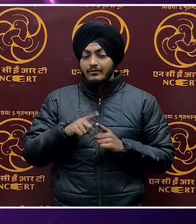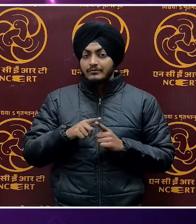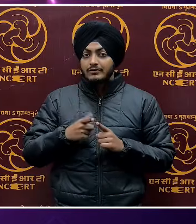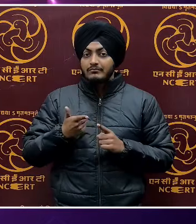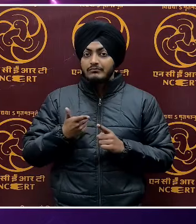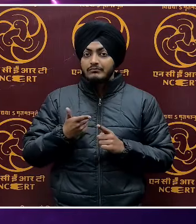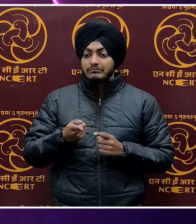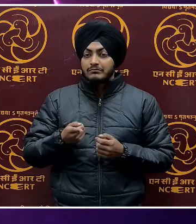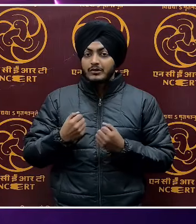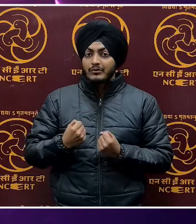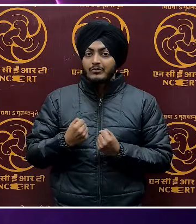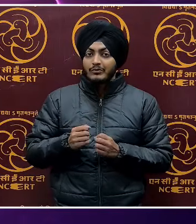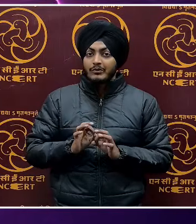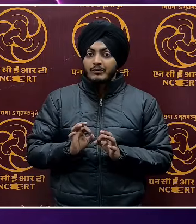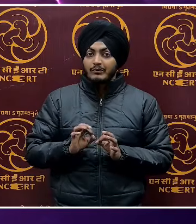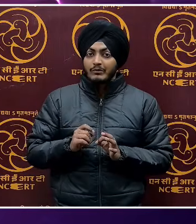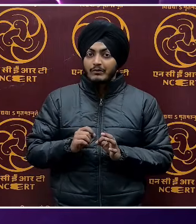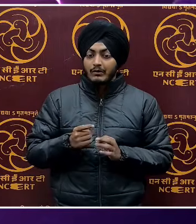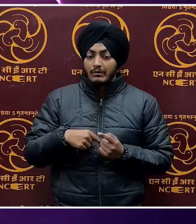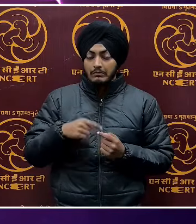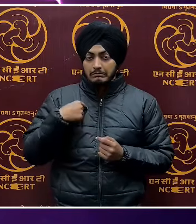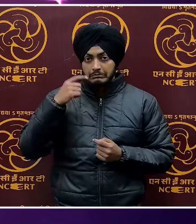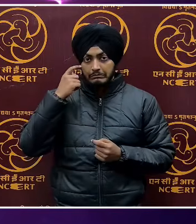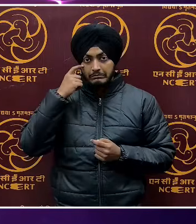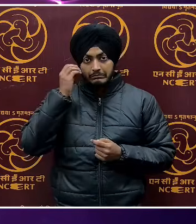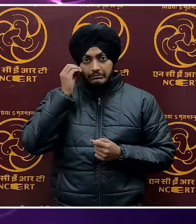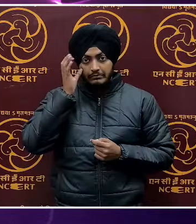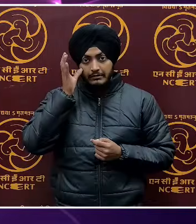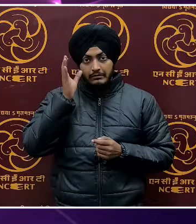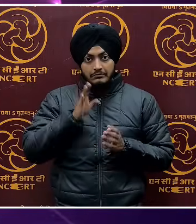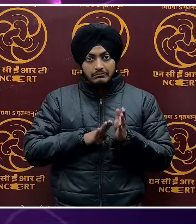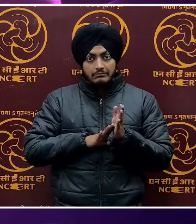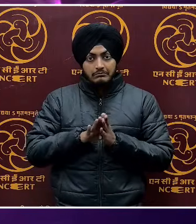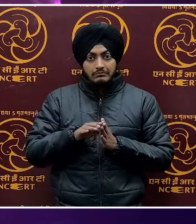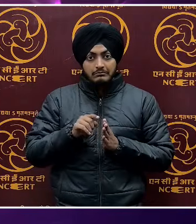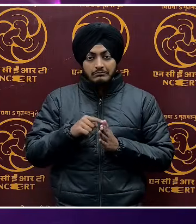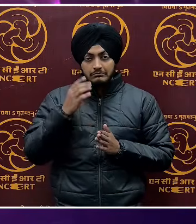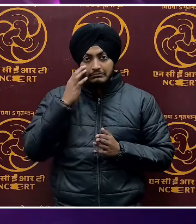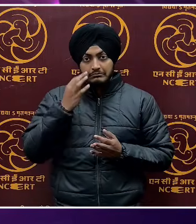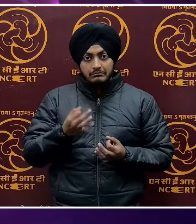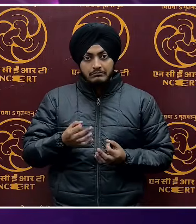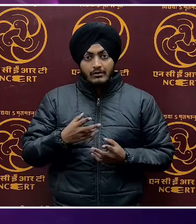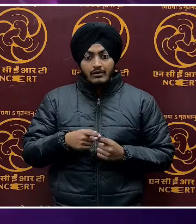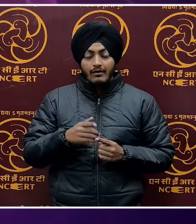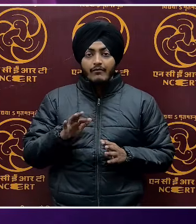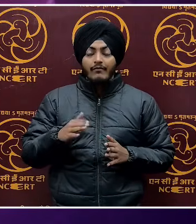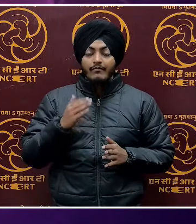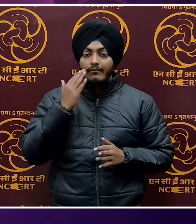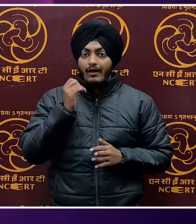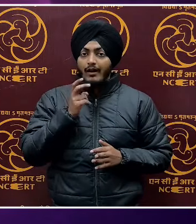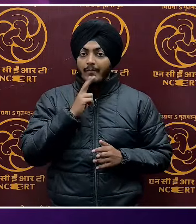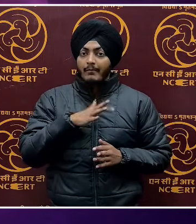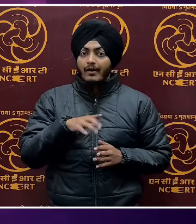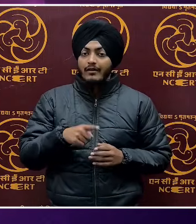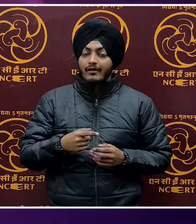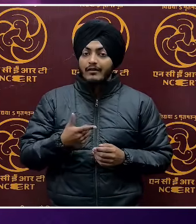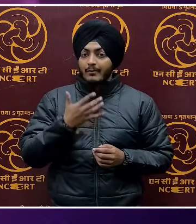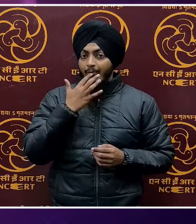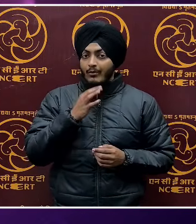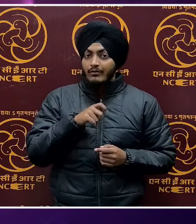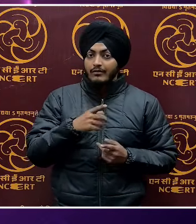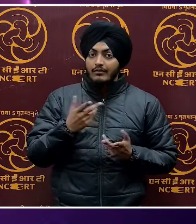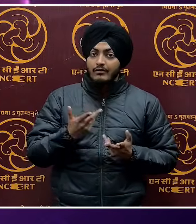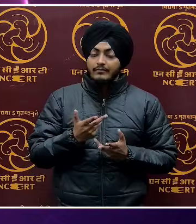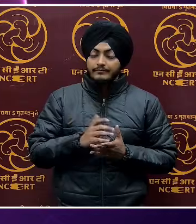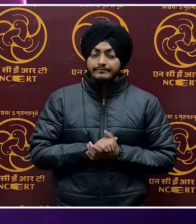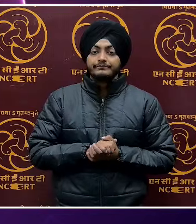don't have any strength? Do you think so? They're very wise, intelligent, and they know how water is important to us. Yes, so absolutely. The